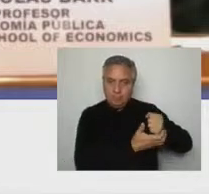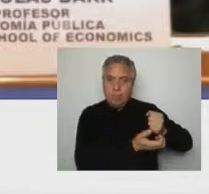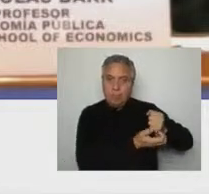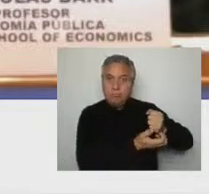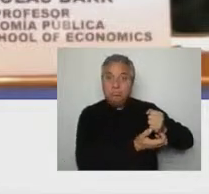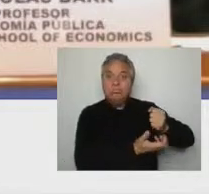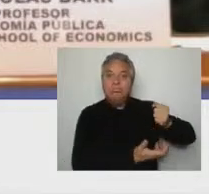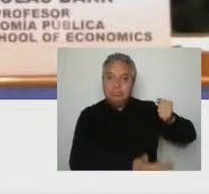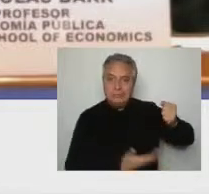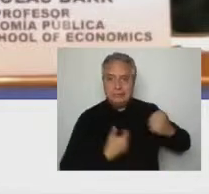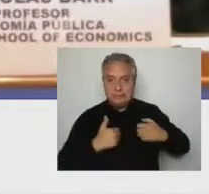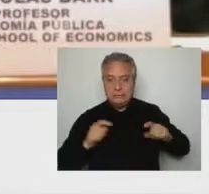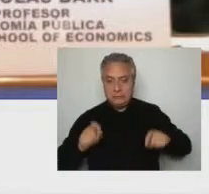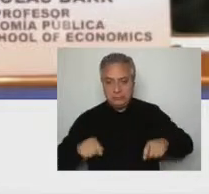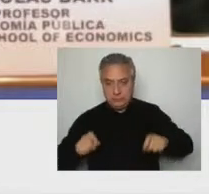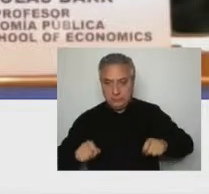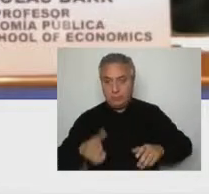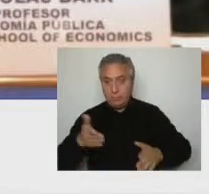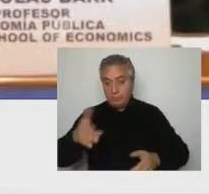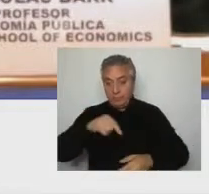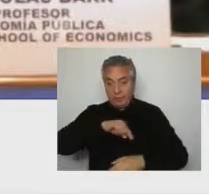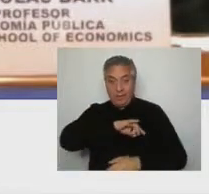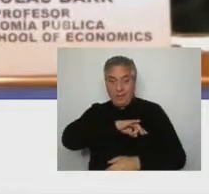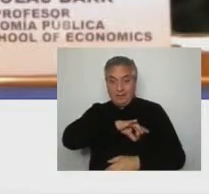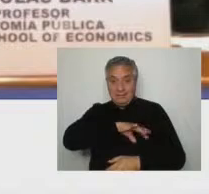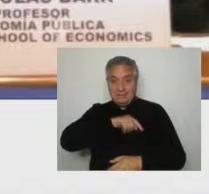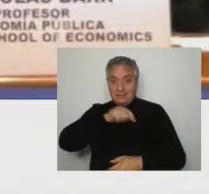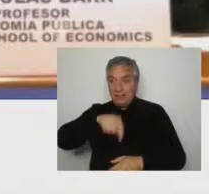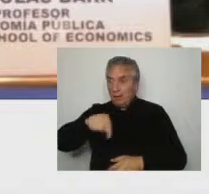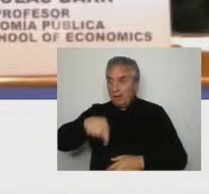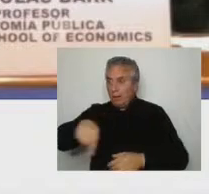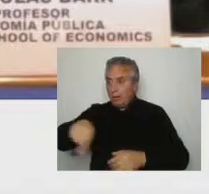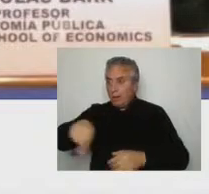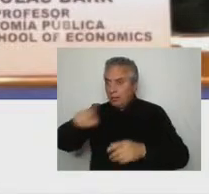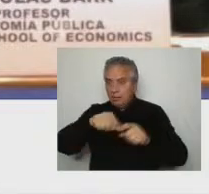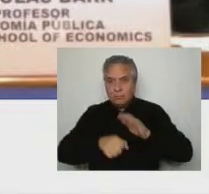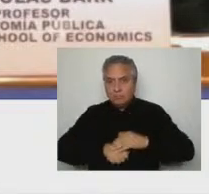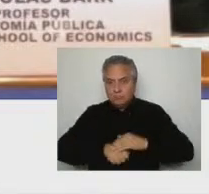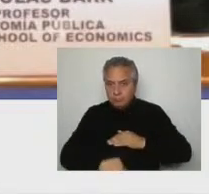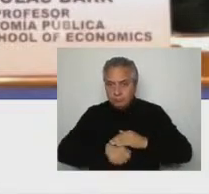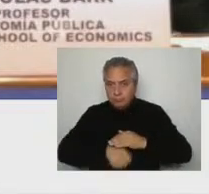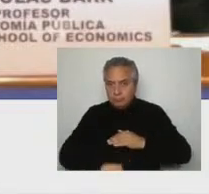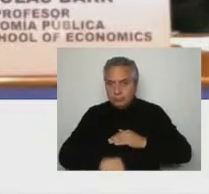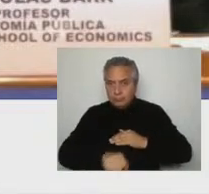or will in the future. If your future workforce is going to be